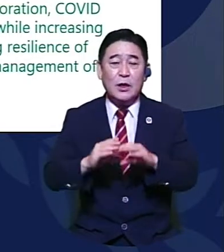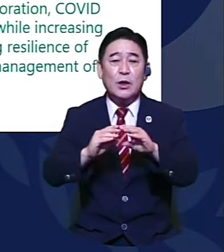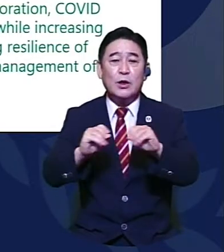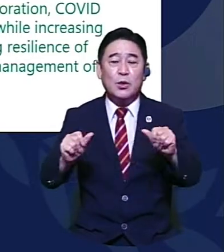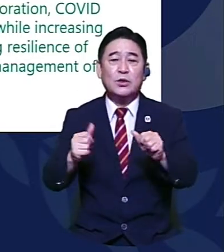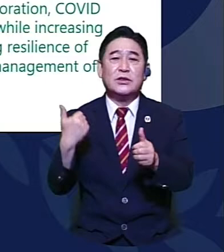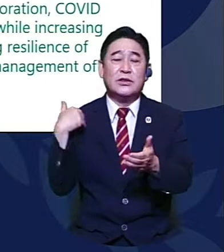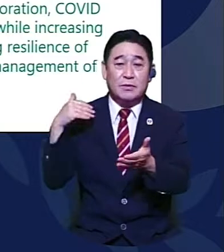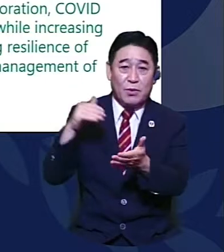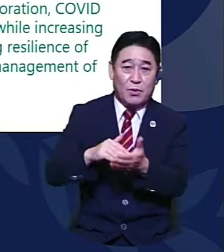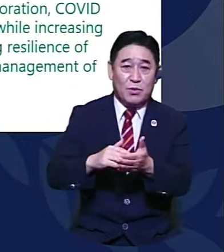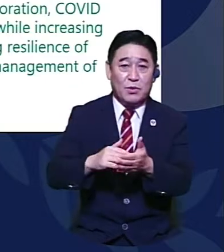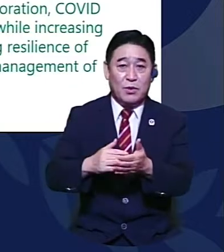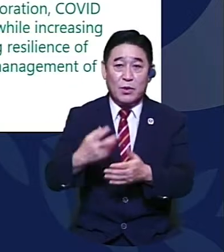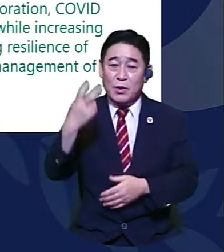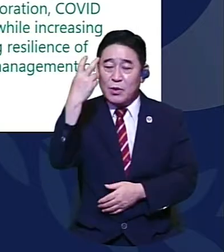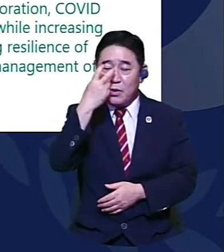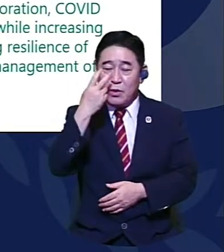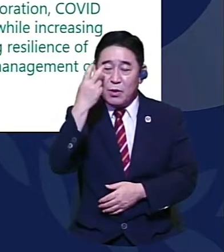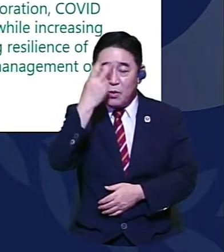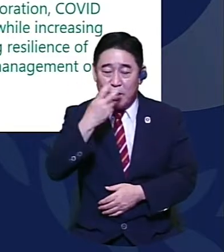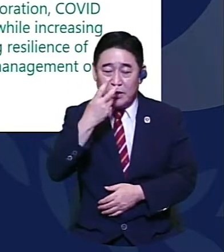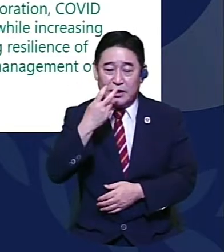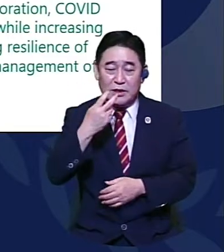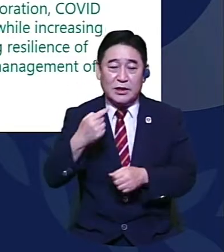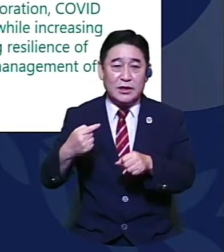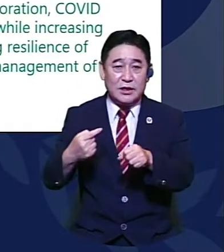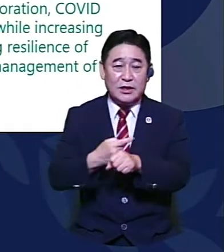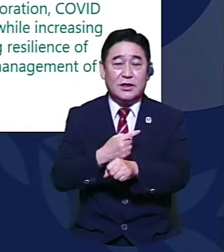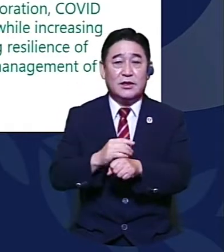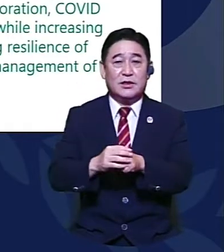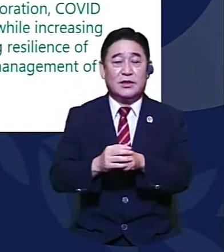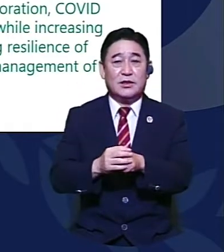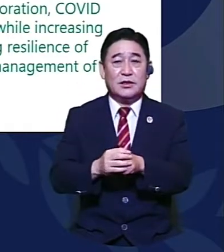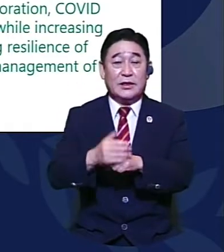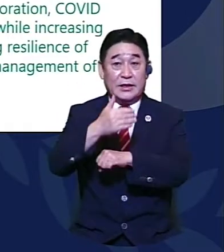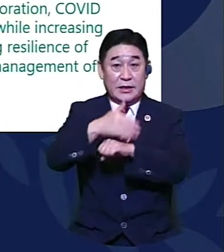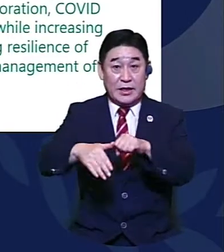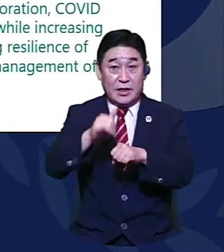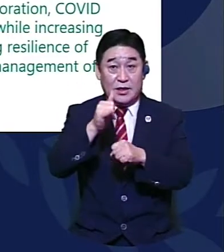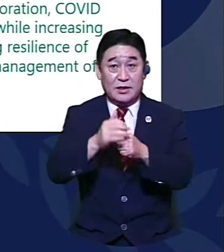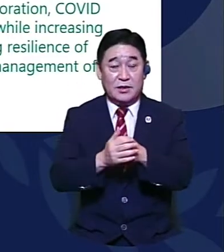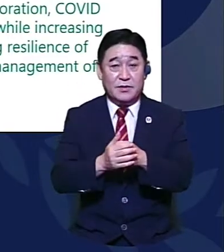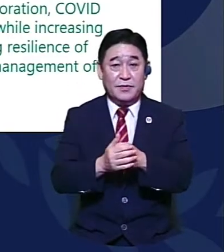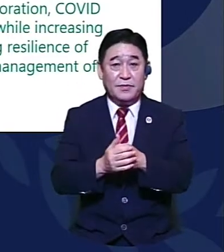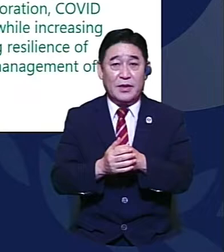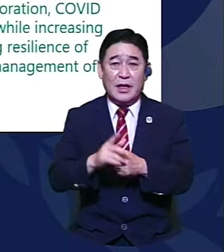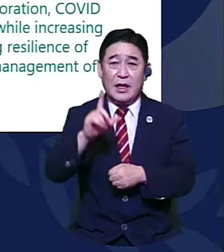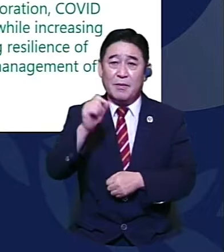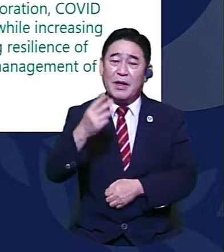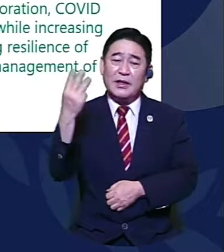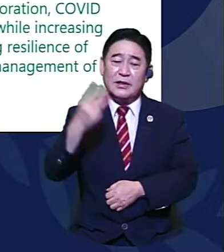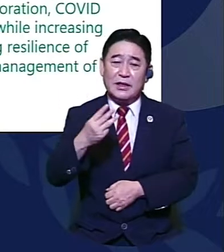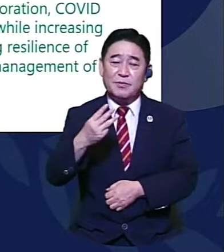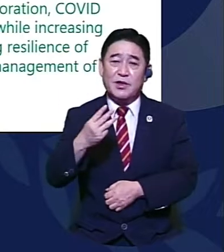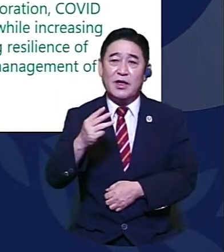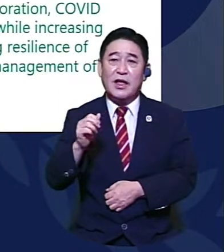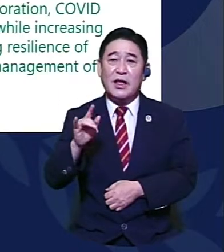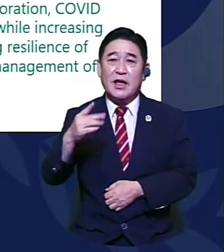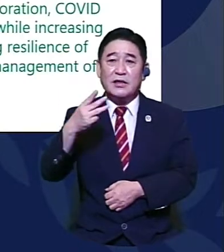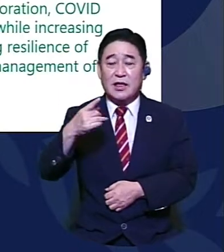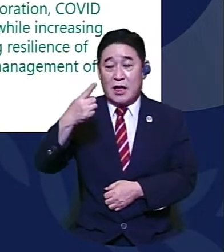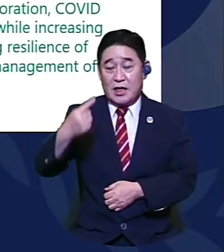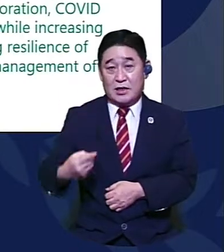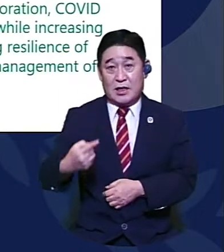that many countries have to plant trees. It will generate some 13,000 hectares of improved, restored forest land,